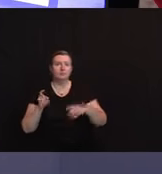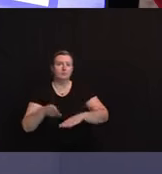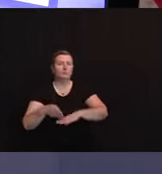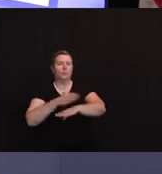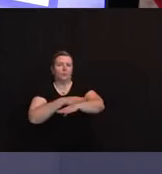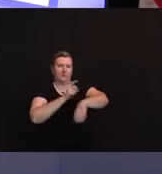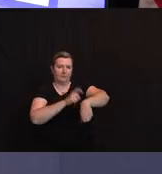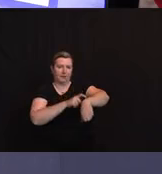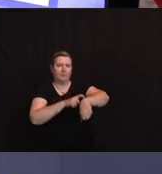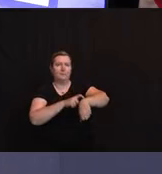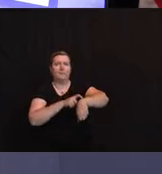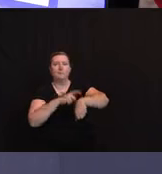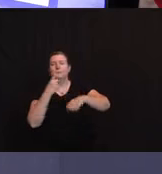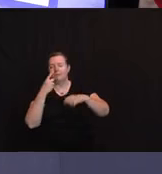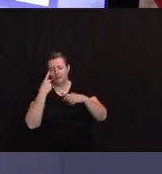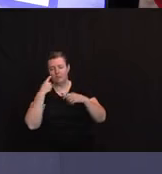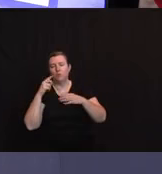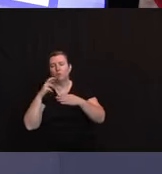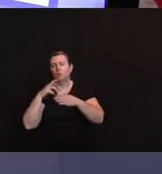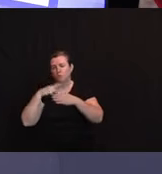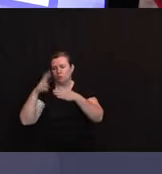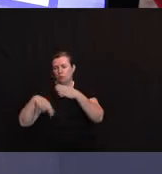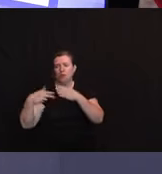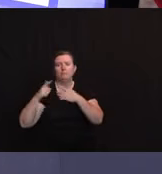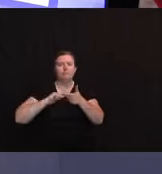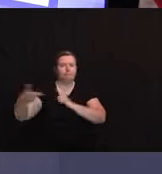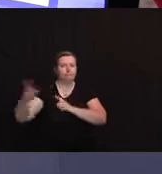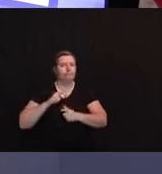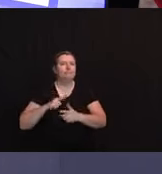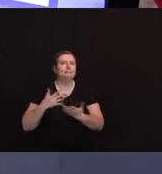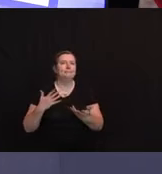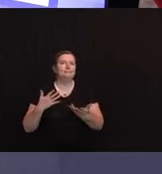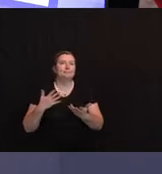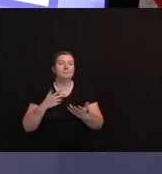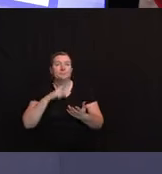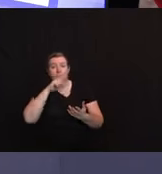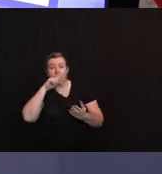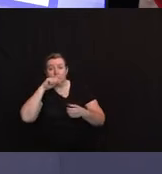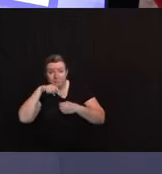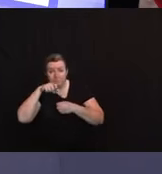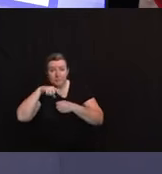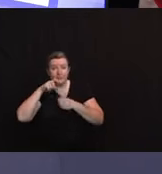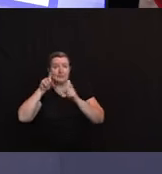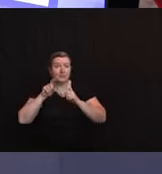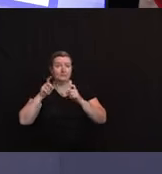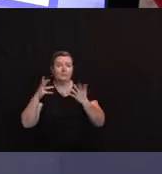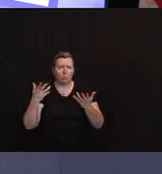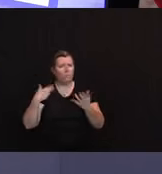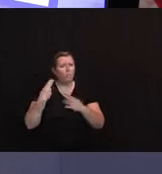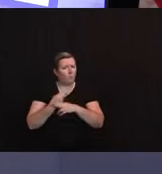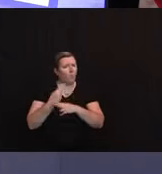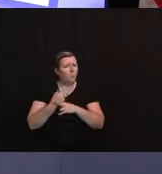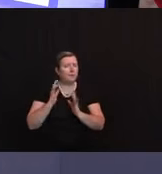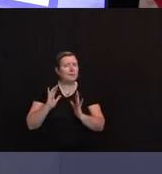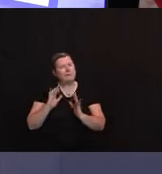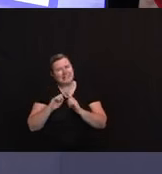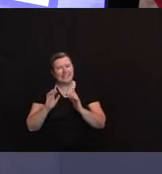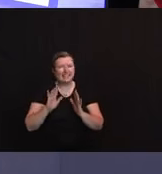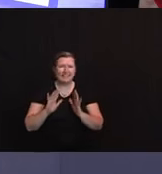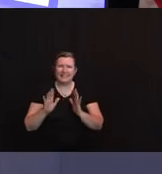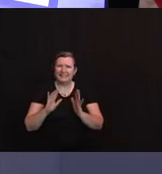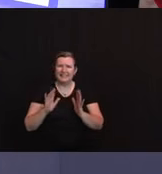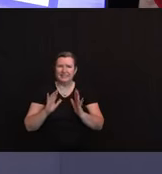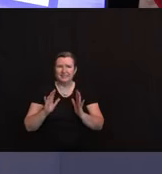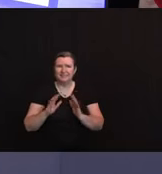follow-up. The Rutgers saliva test is being deployed. It's a methodology that is used